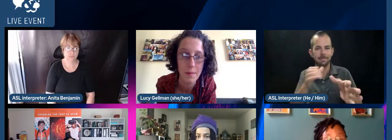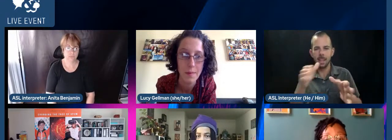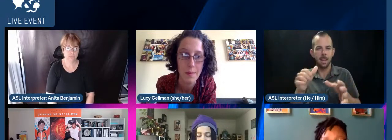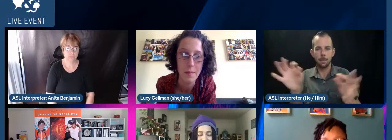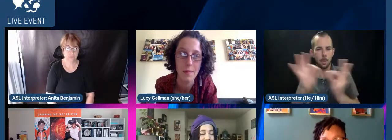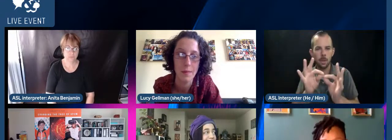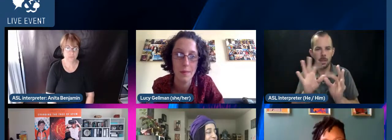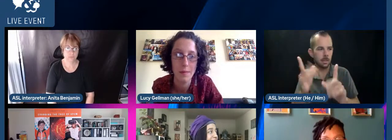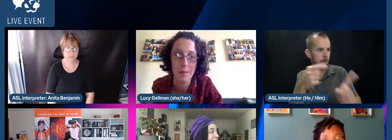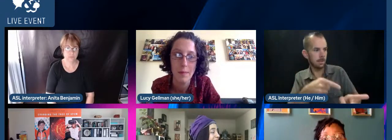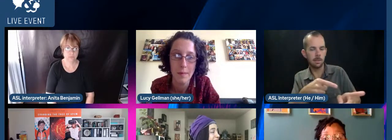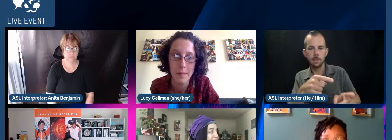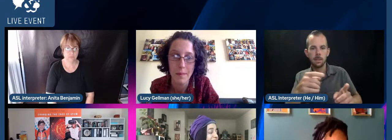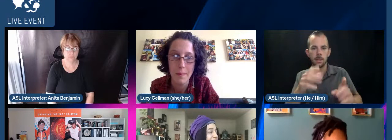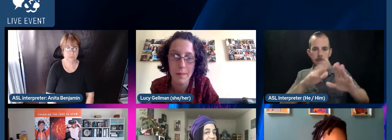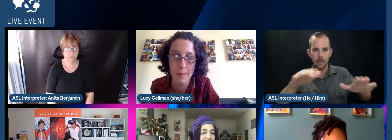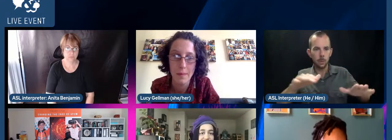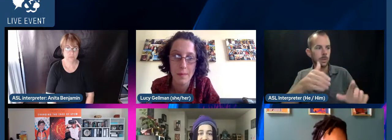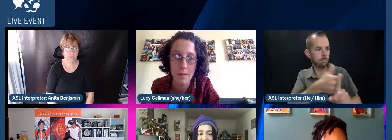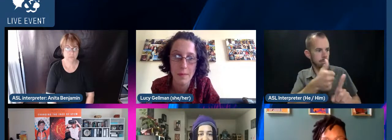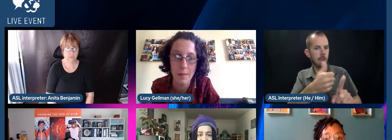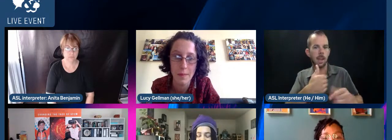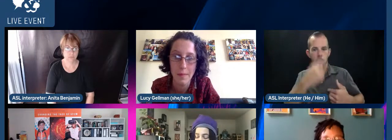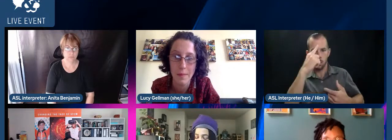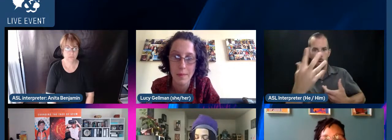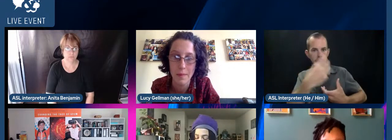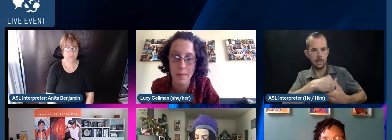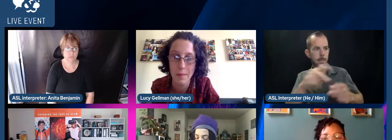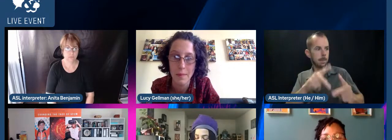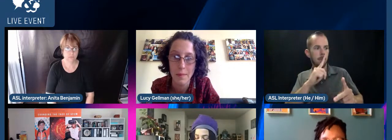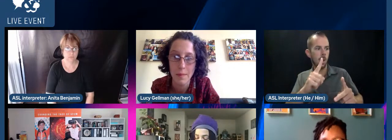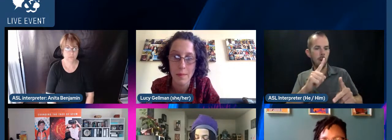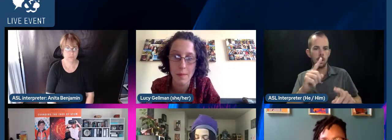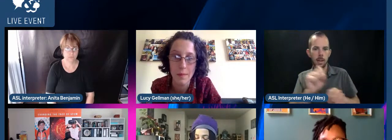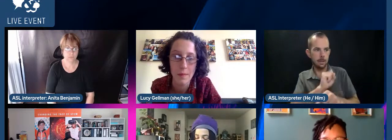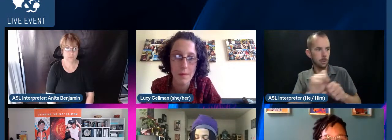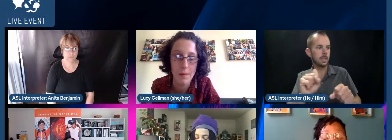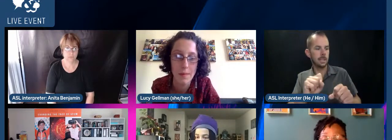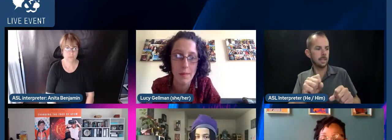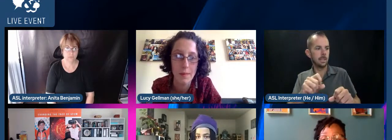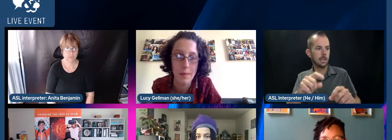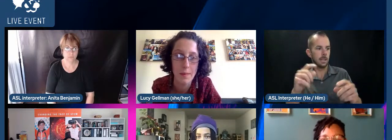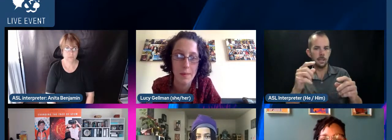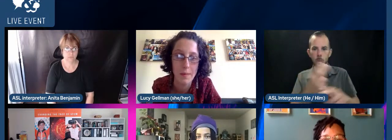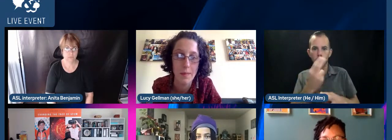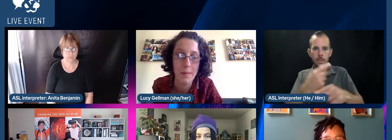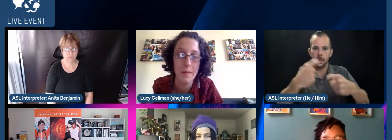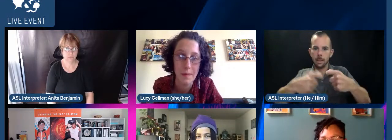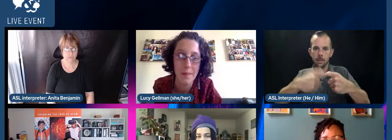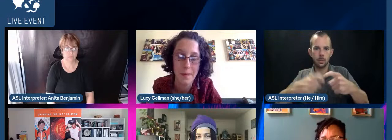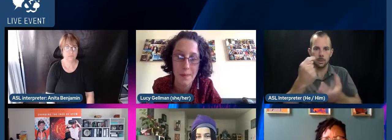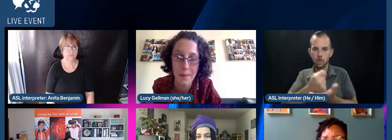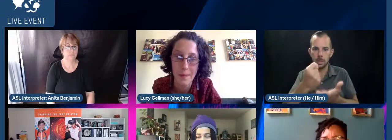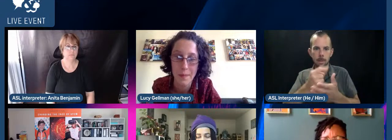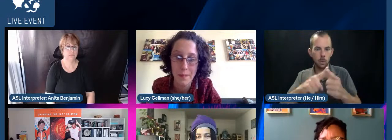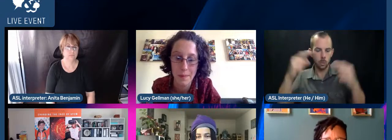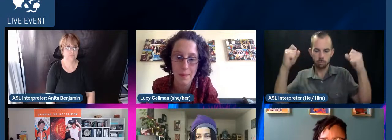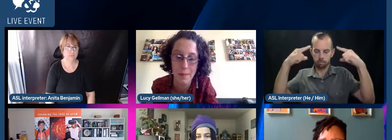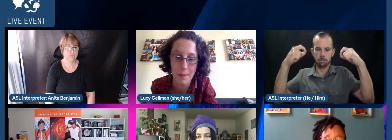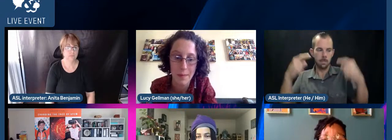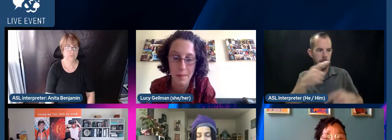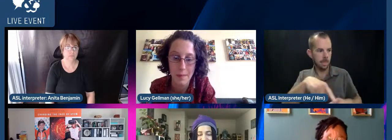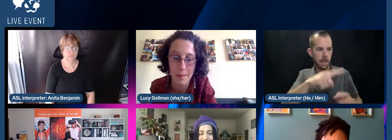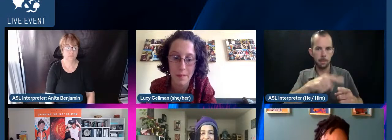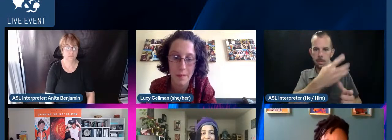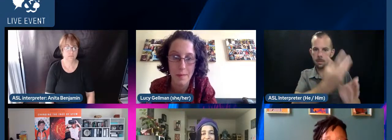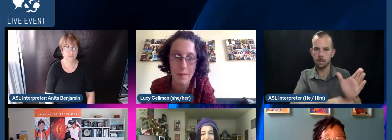and restrained to death in schools, right? Like, that is still happening. I don't care if the spectrum is a circle or a